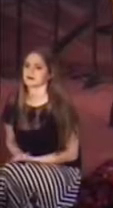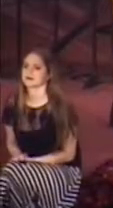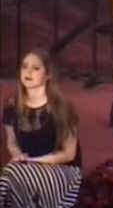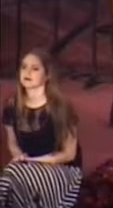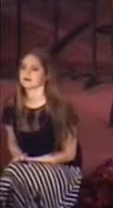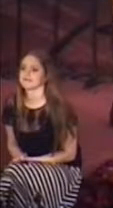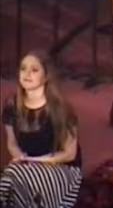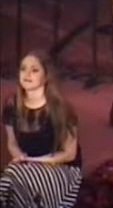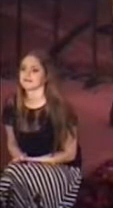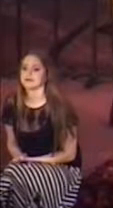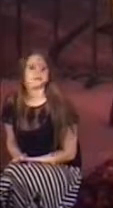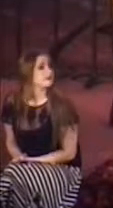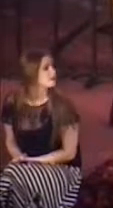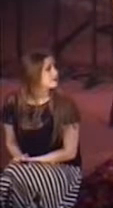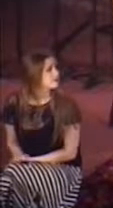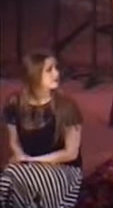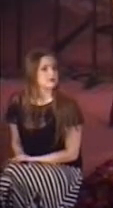for all.